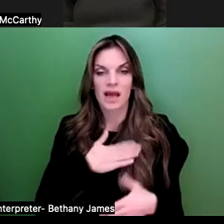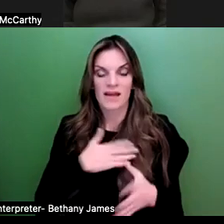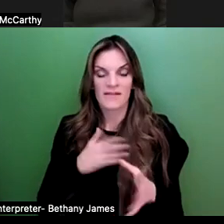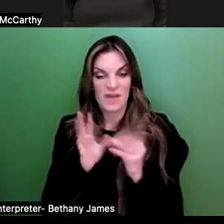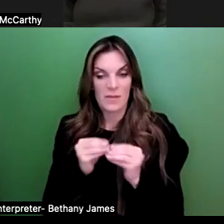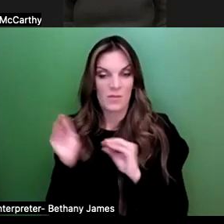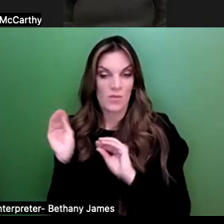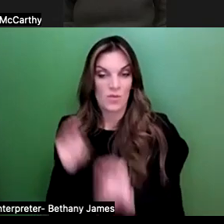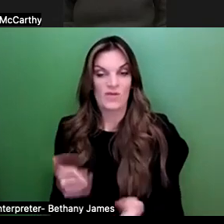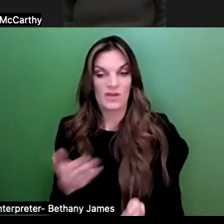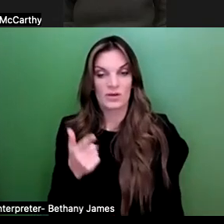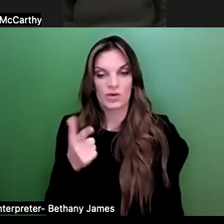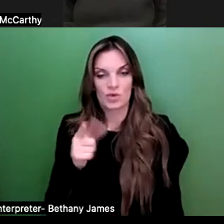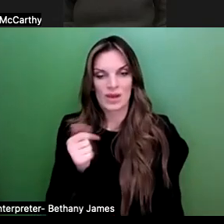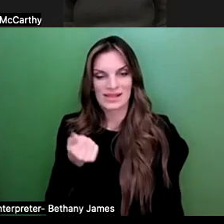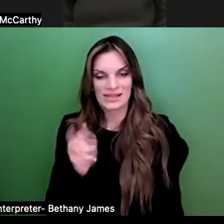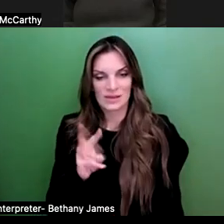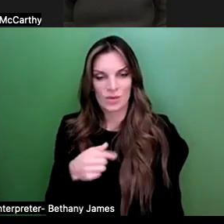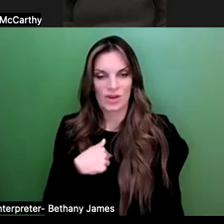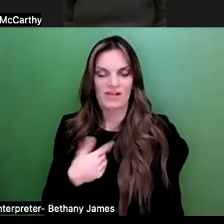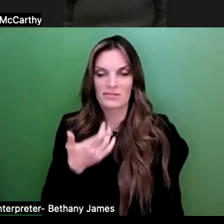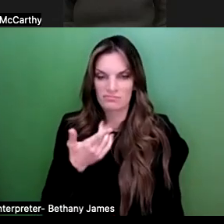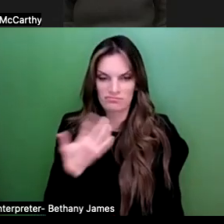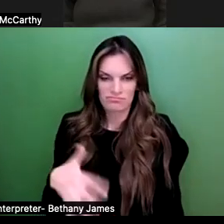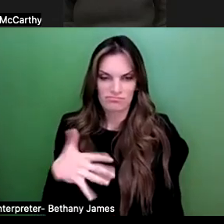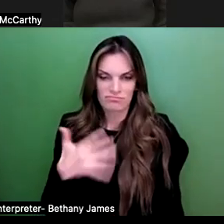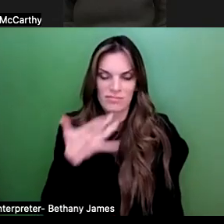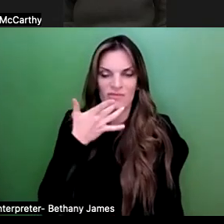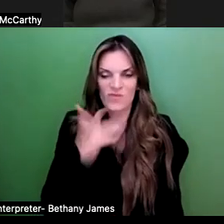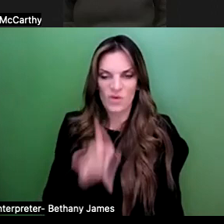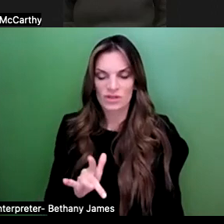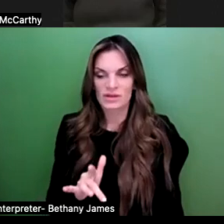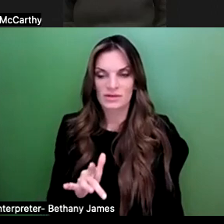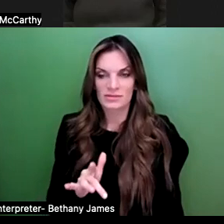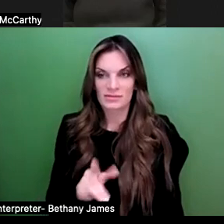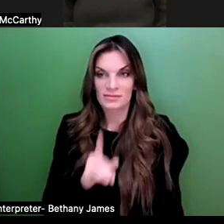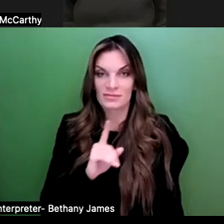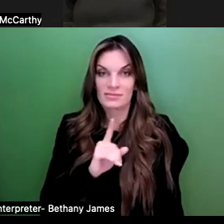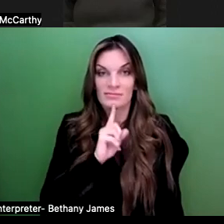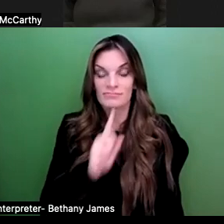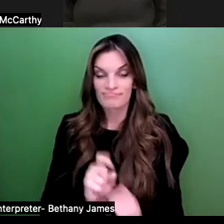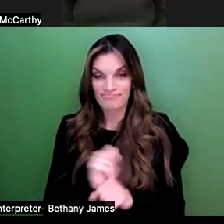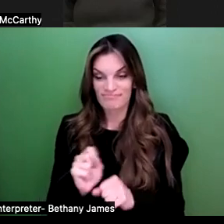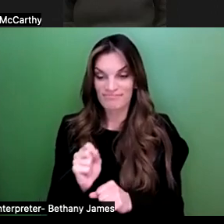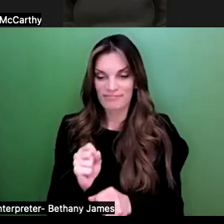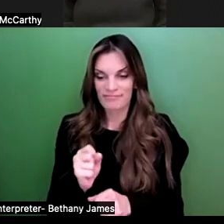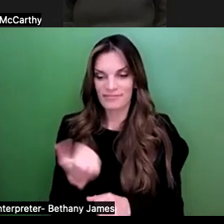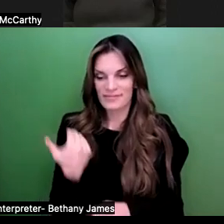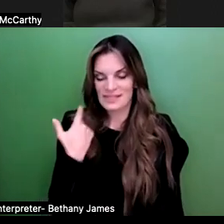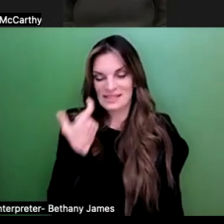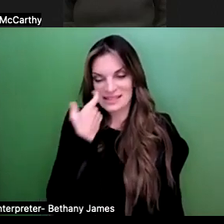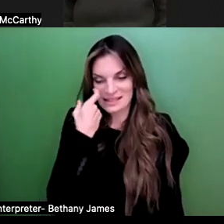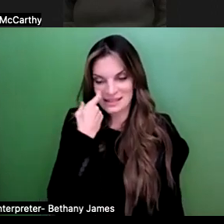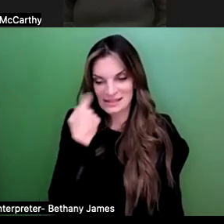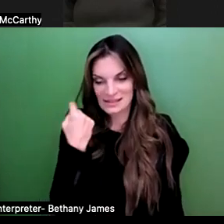My family moved here in 2016. We were fortunate, even, it hasn't been that long, but we were able to afford